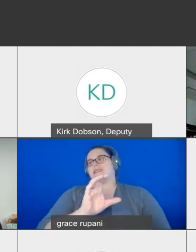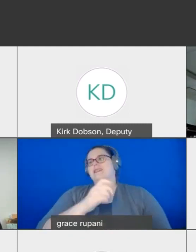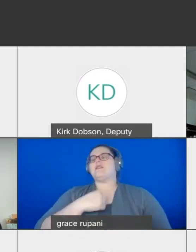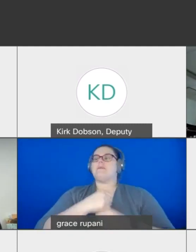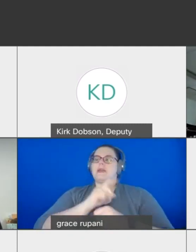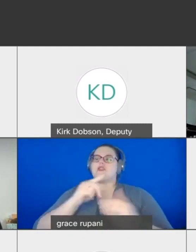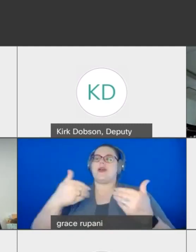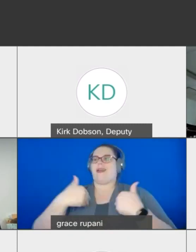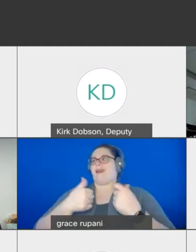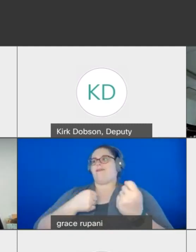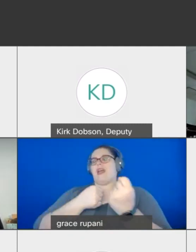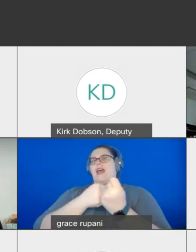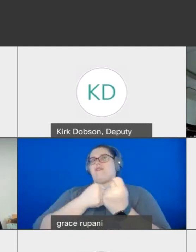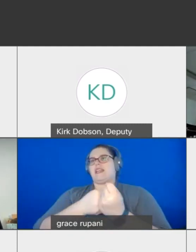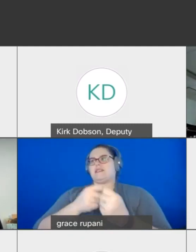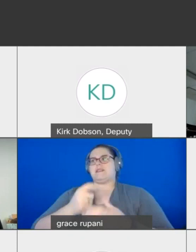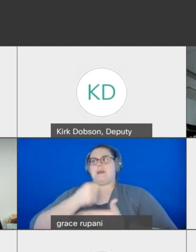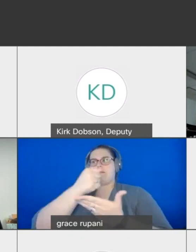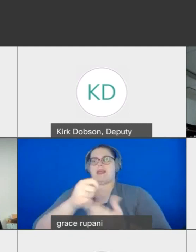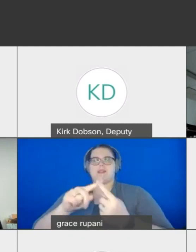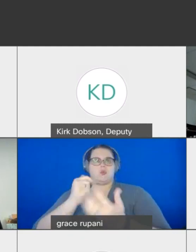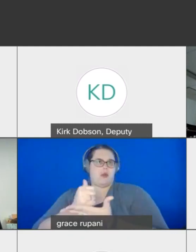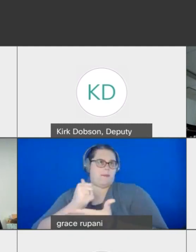assist. So thank you, Tina.